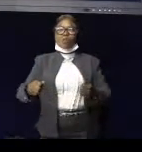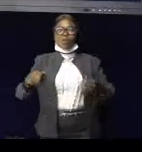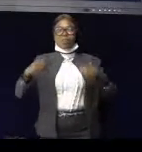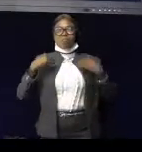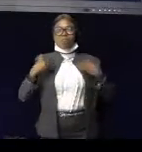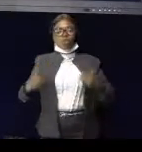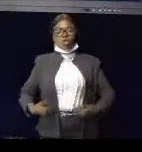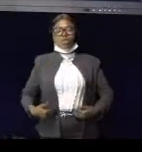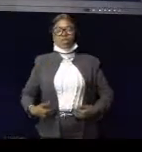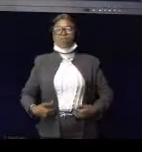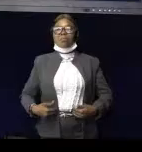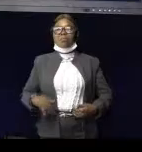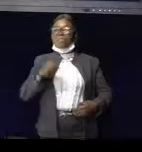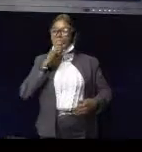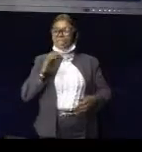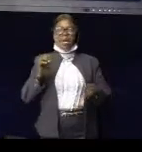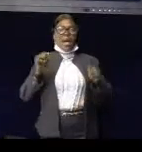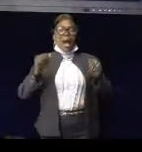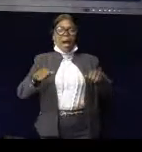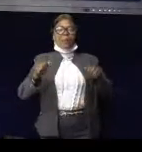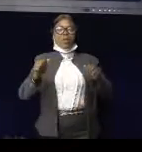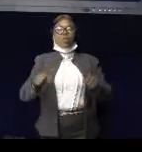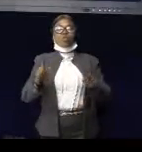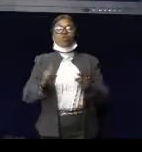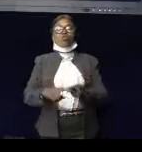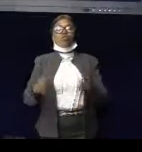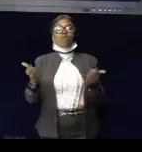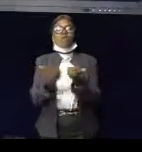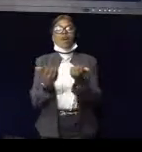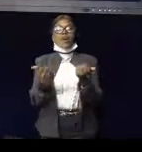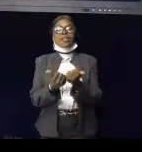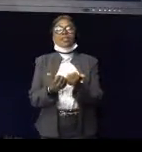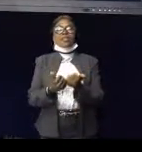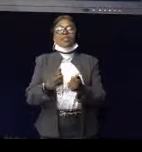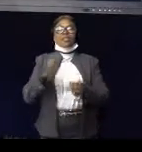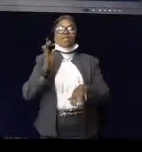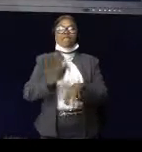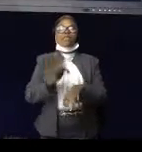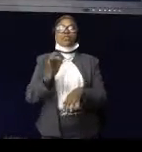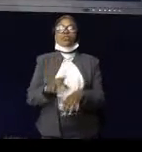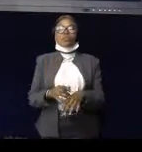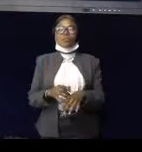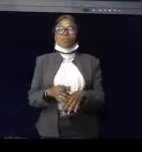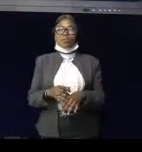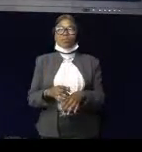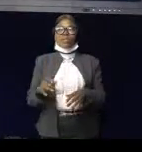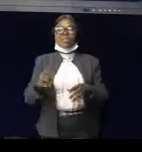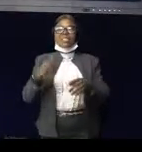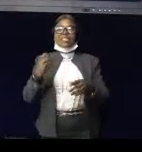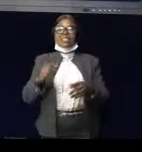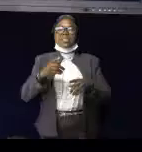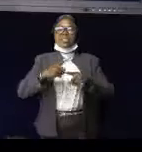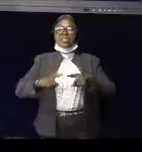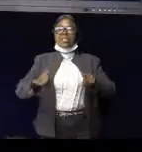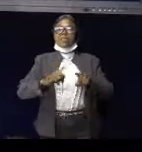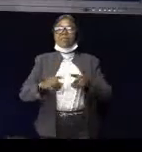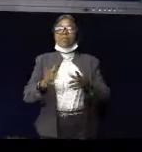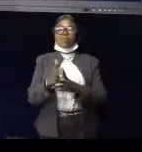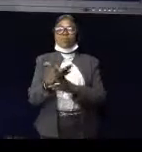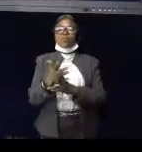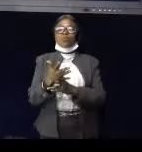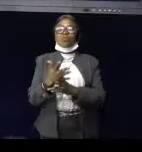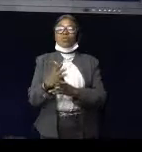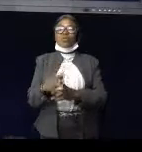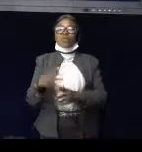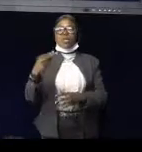destroys the body's resistance or ability to fight infections. Let's look at what the difference